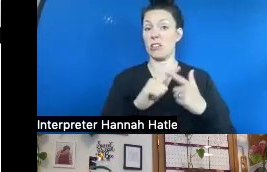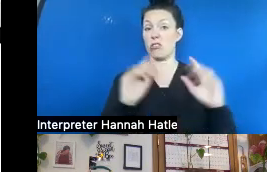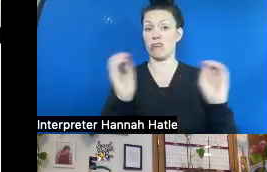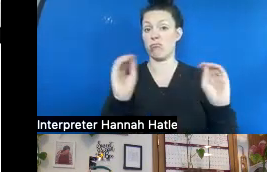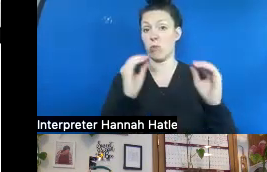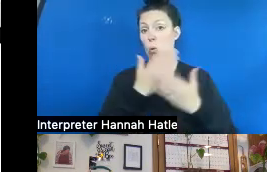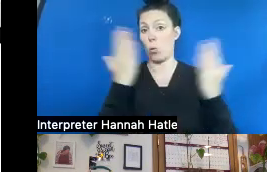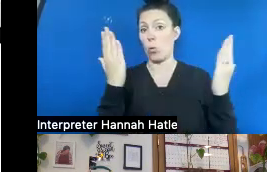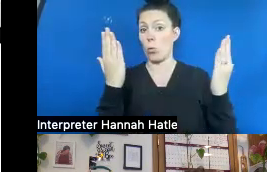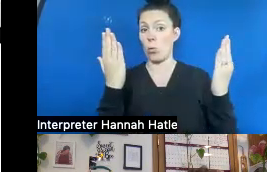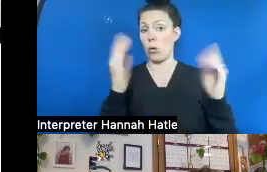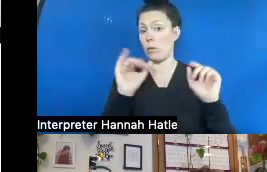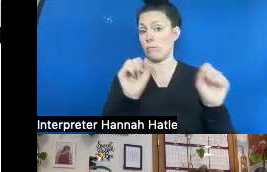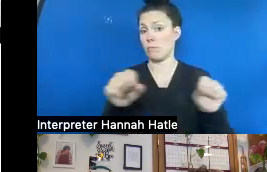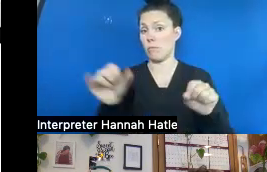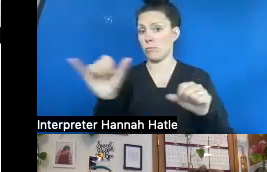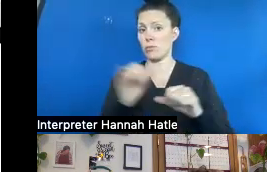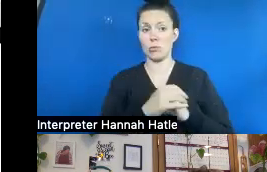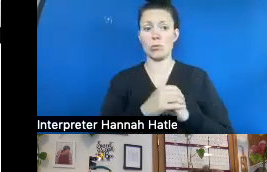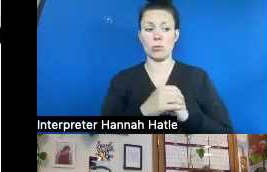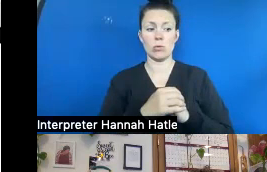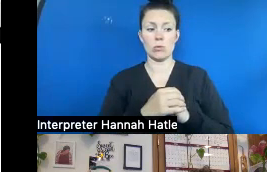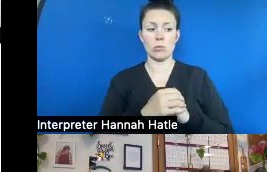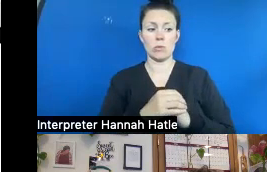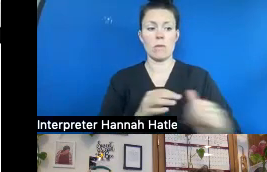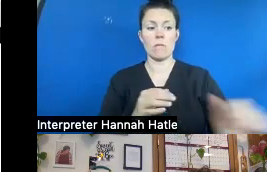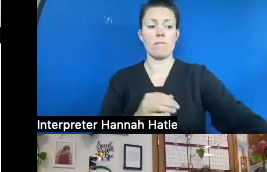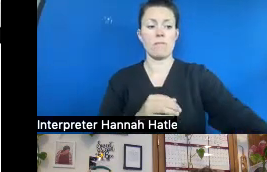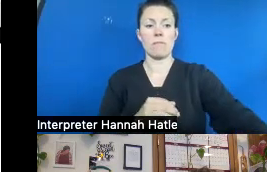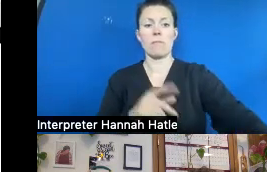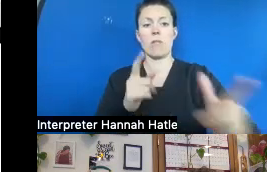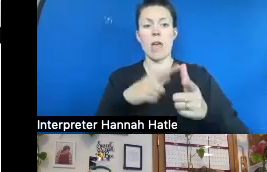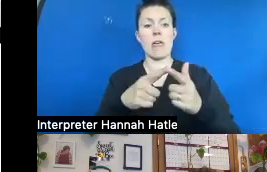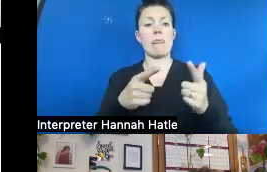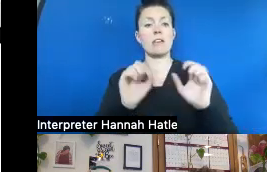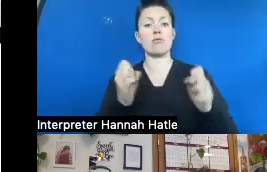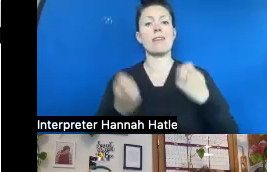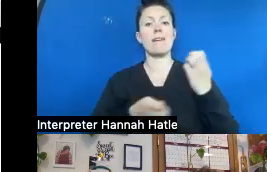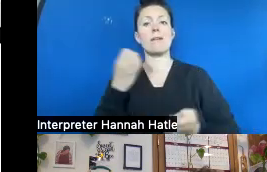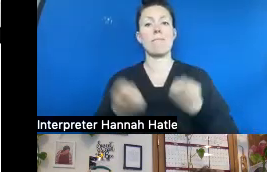along that spectrum. And then there's the other piece about being emotionally attracted.